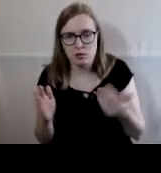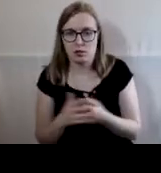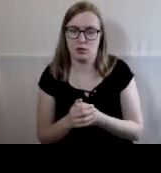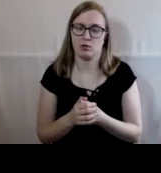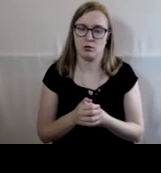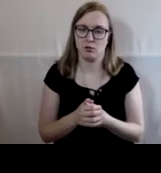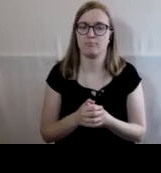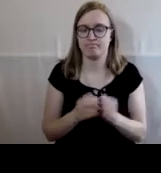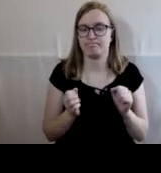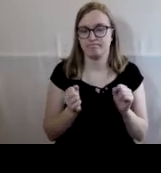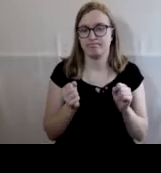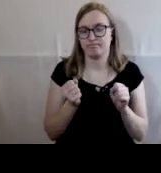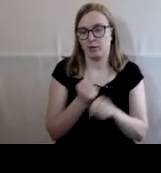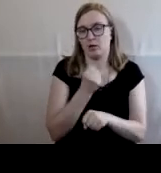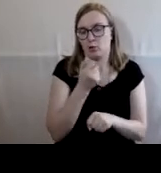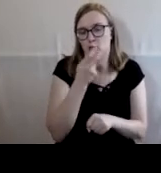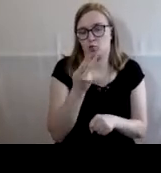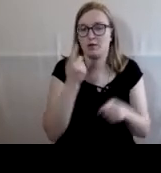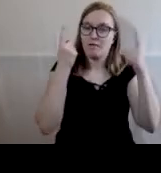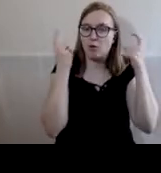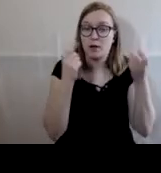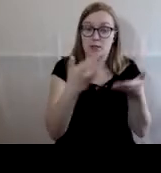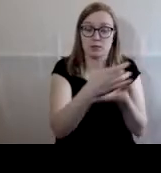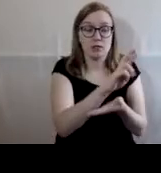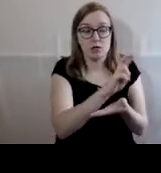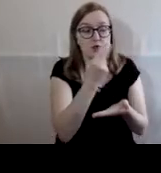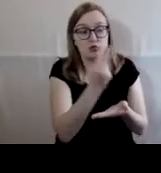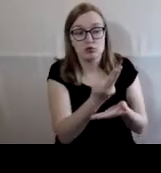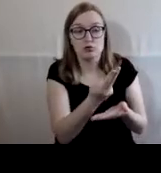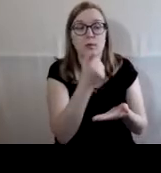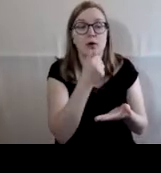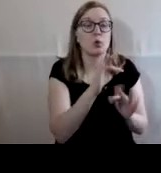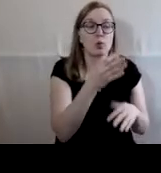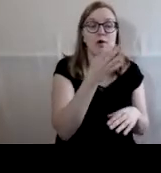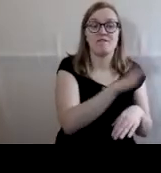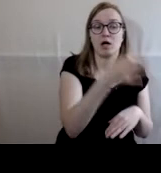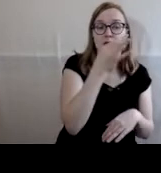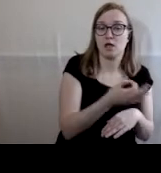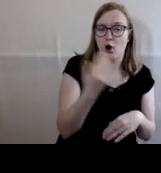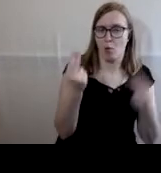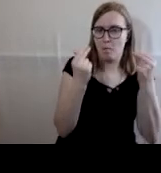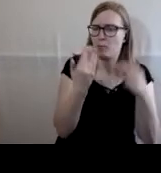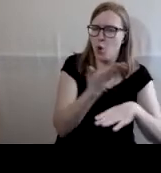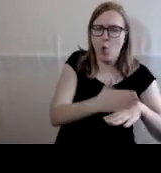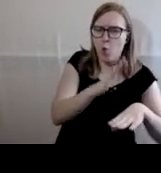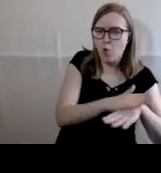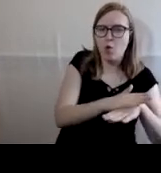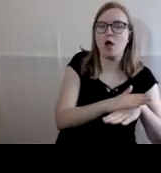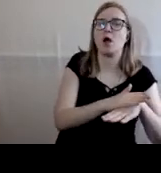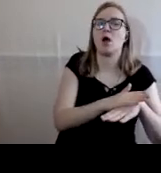says that some students find these too challenging. That's when you have to construct new